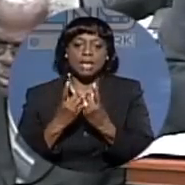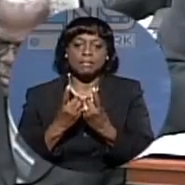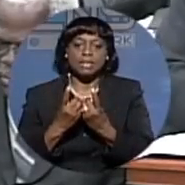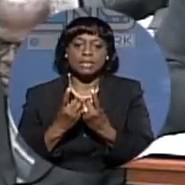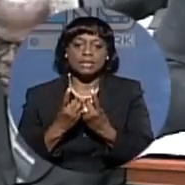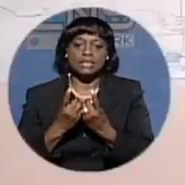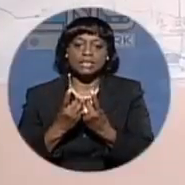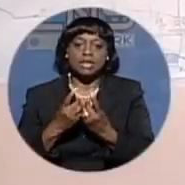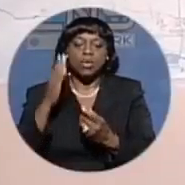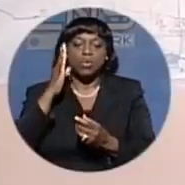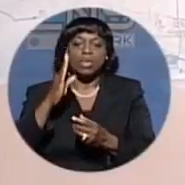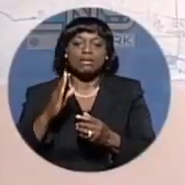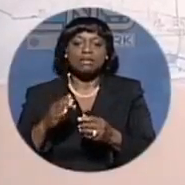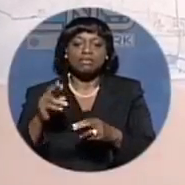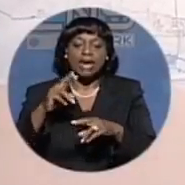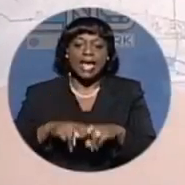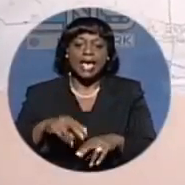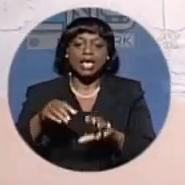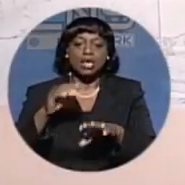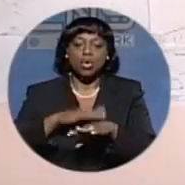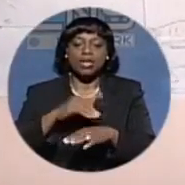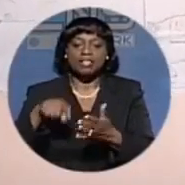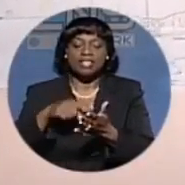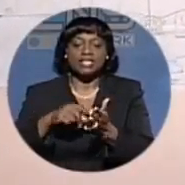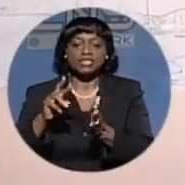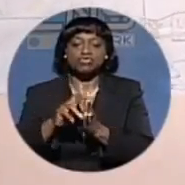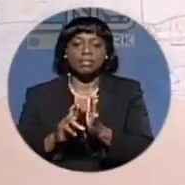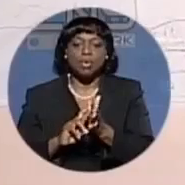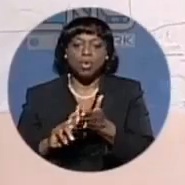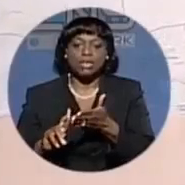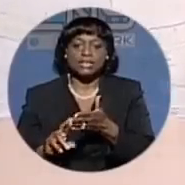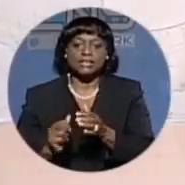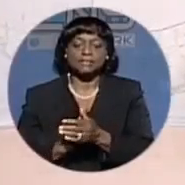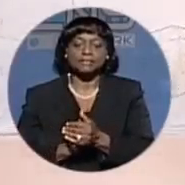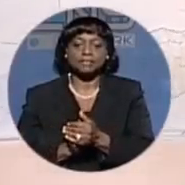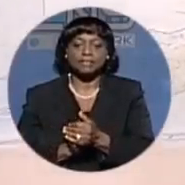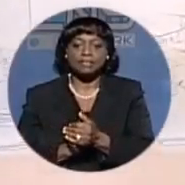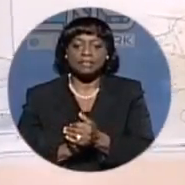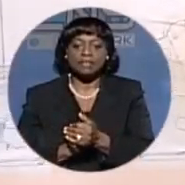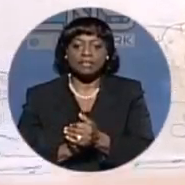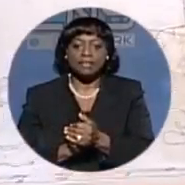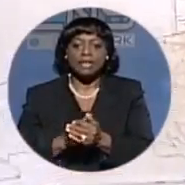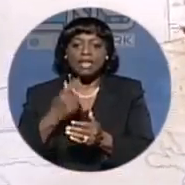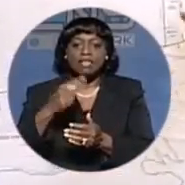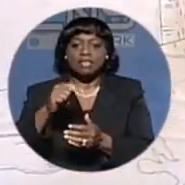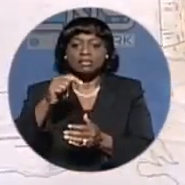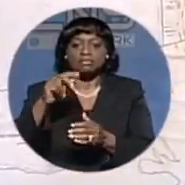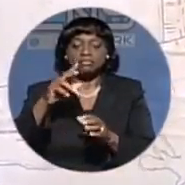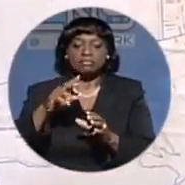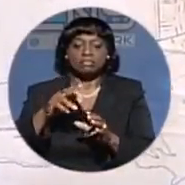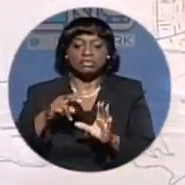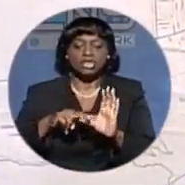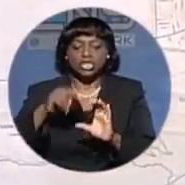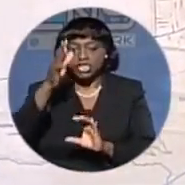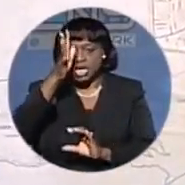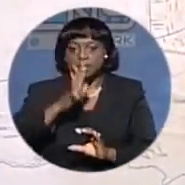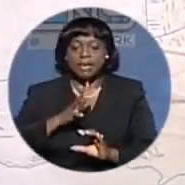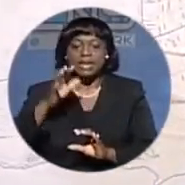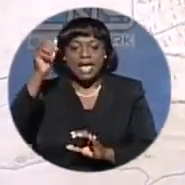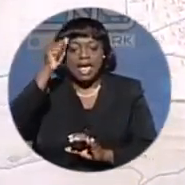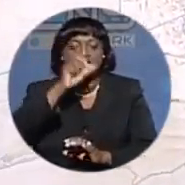this report. While it may not be mandatory for the Commission to make changes, Chairman the Honorable Alvin Smith says the